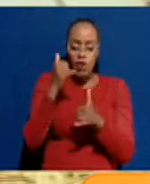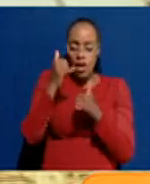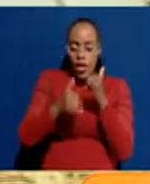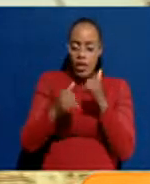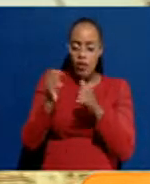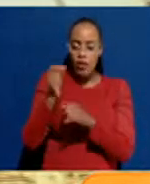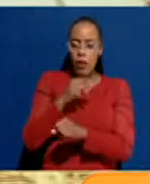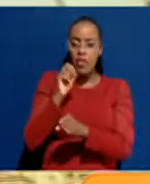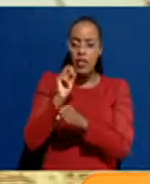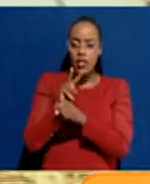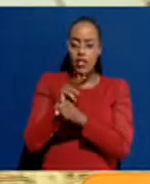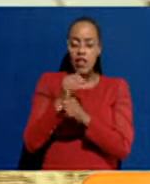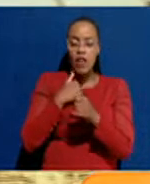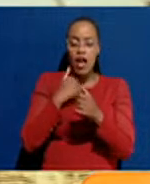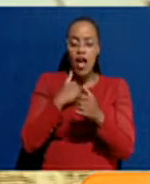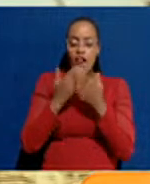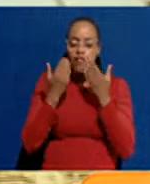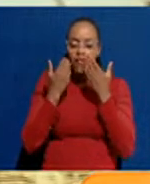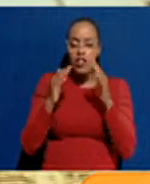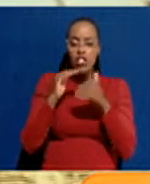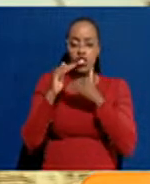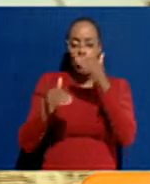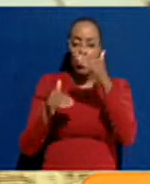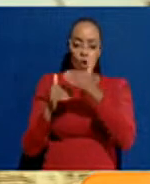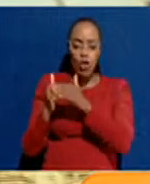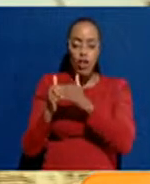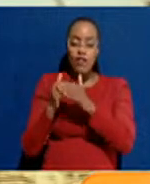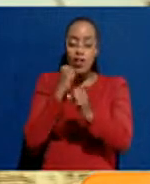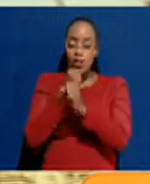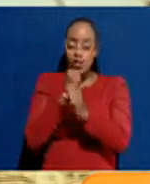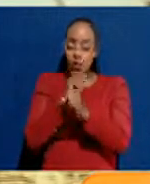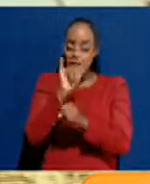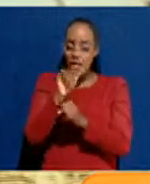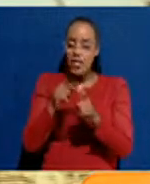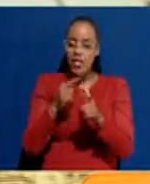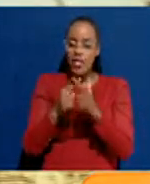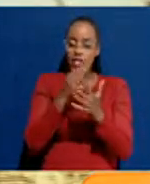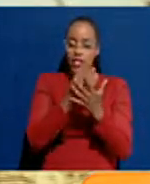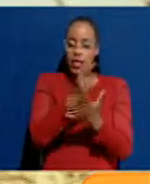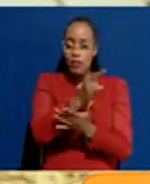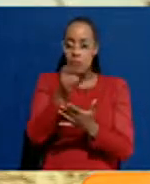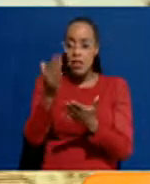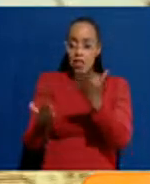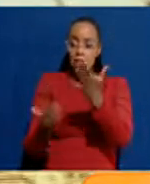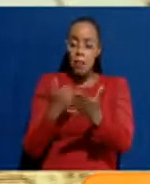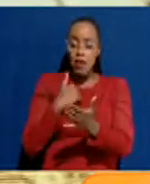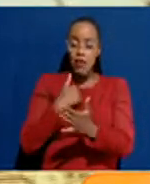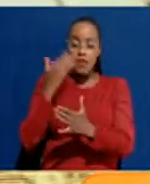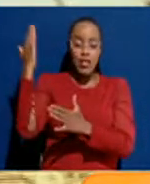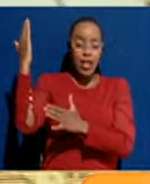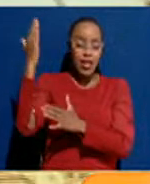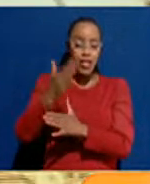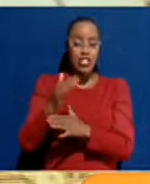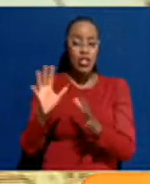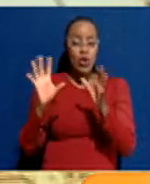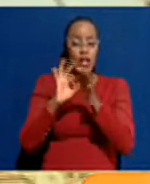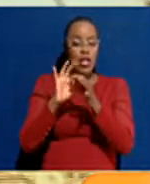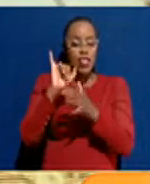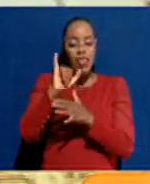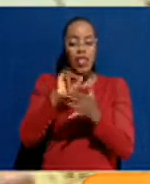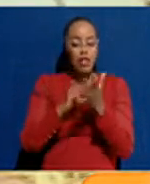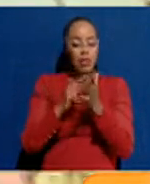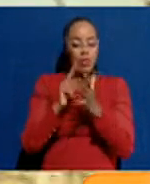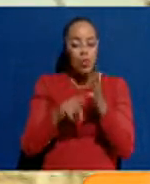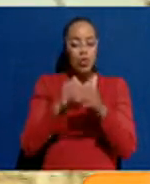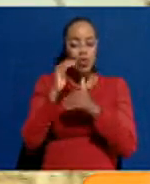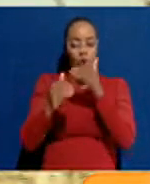December, we'll have cleared the entire backlog. Okay. And in so doing, some of them could have been directly connected. So what does that mean then? That